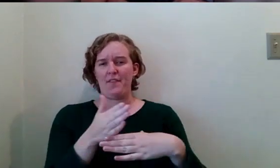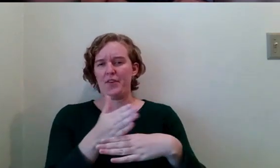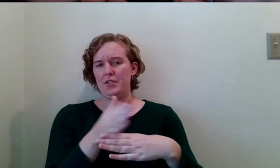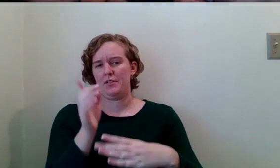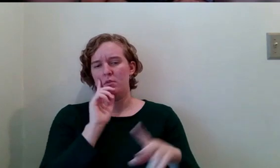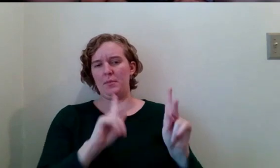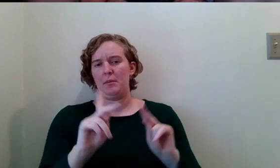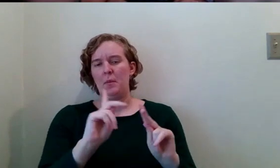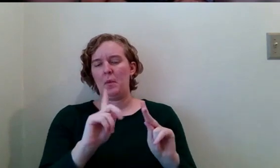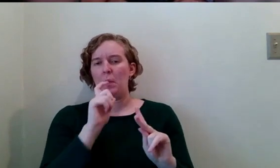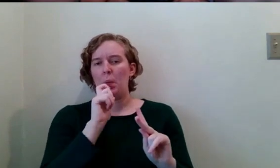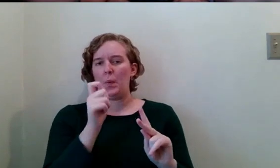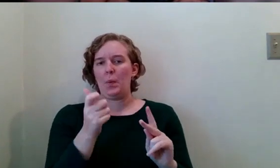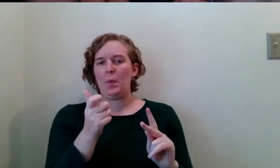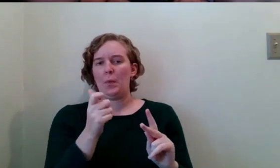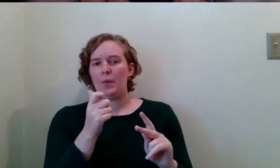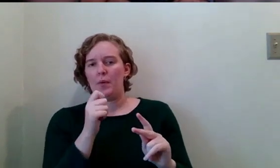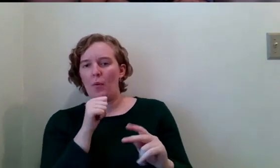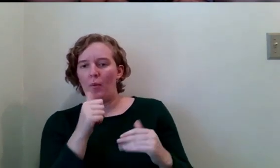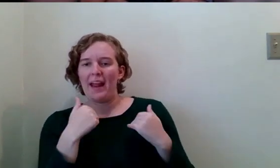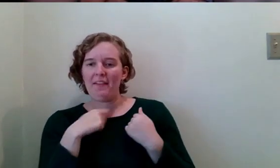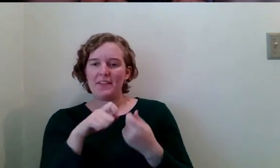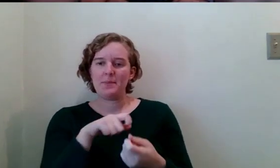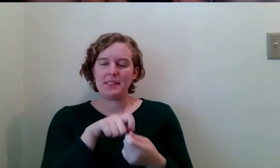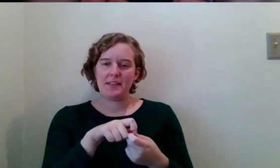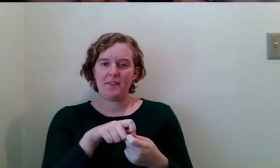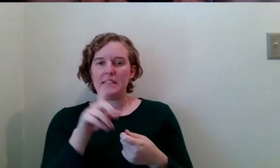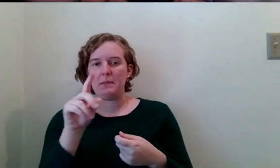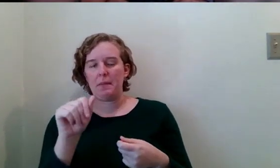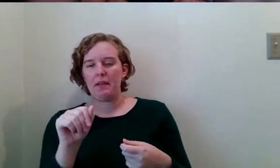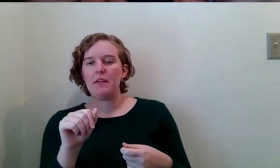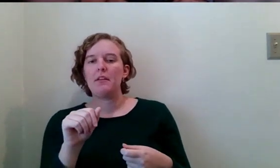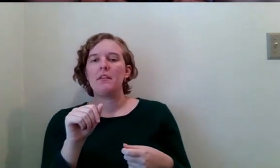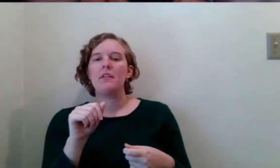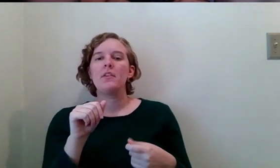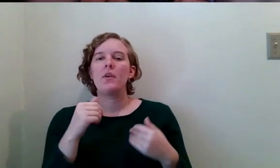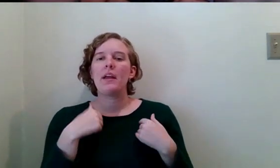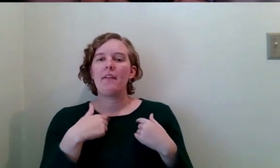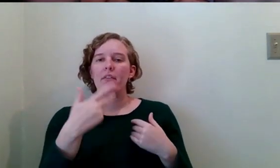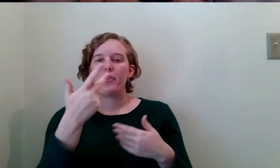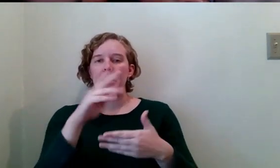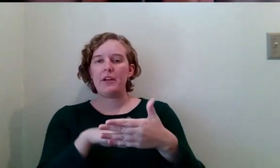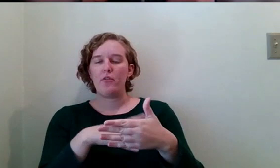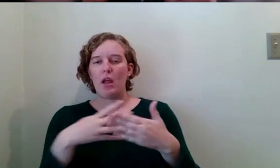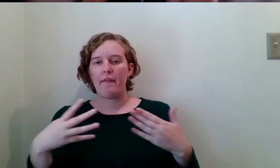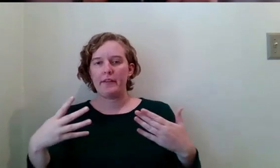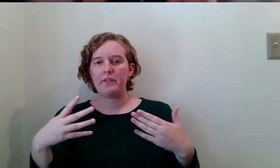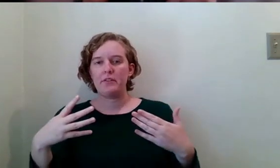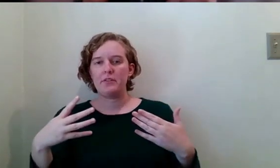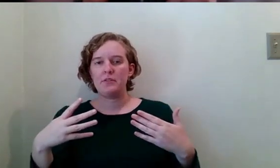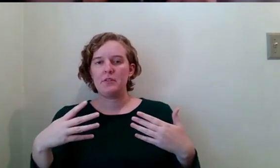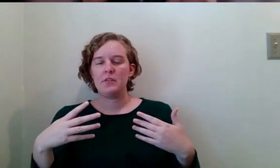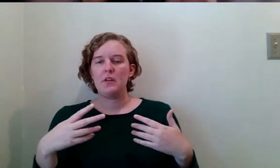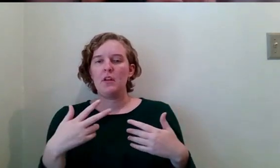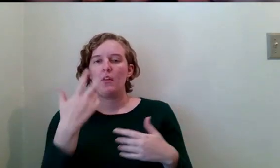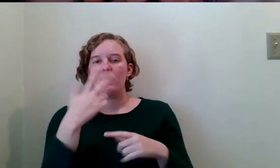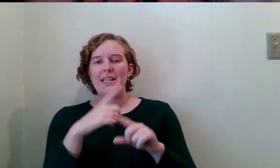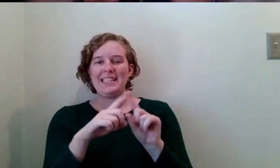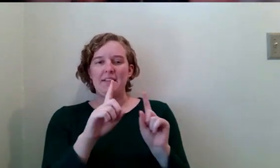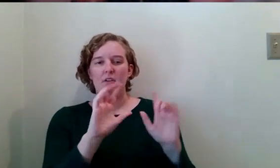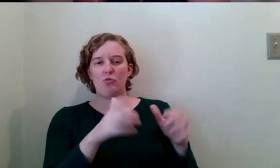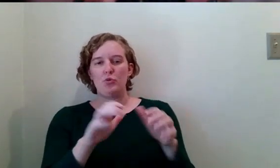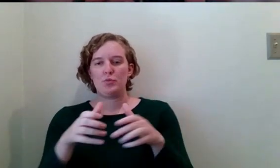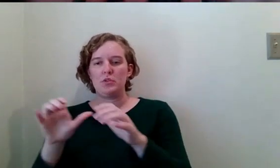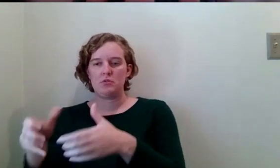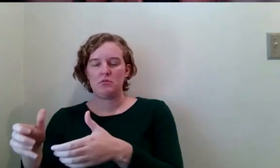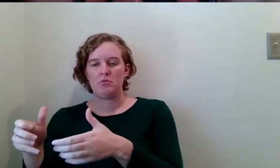don't necessarily have particular impairments. So in this particular design, there's 3 graphs on the screen, 3 different experimental groups.